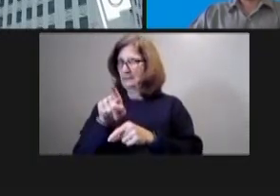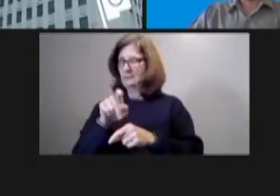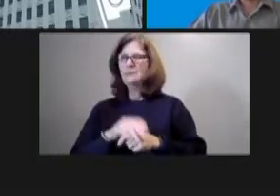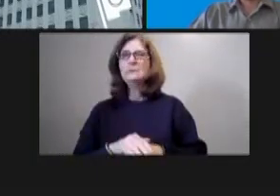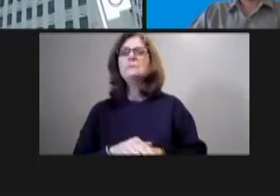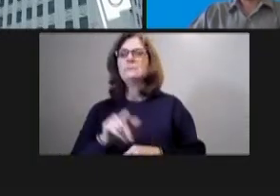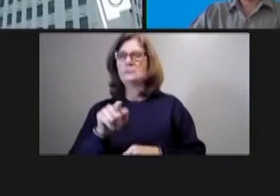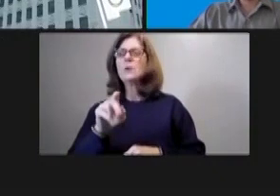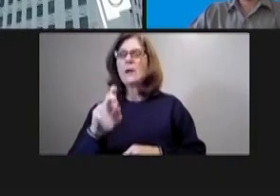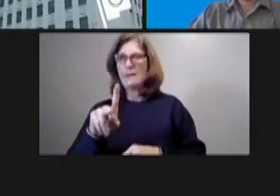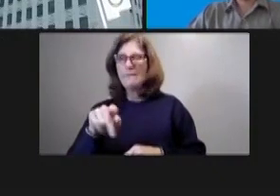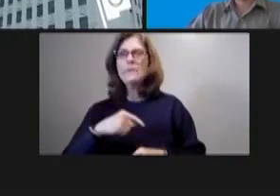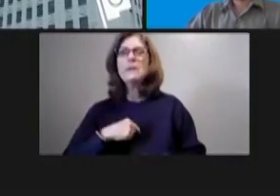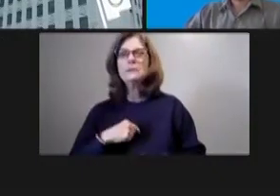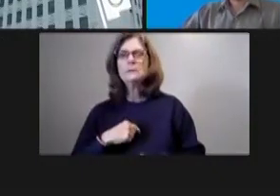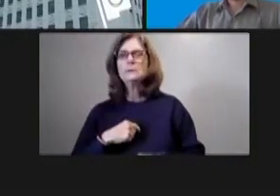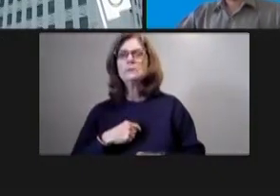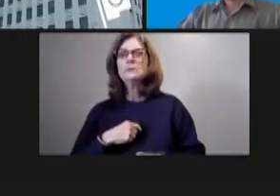Derek.